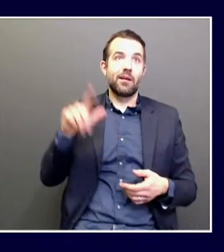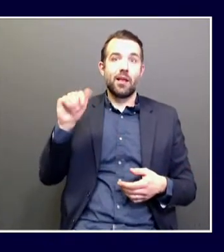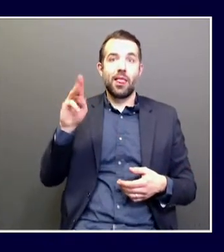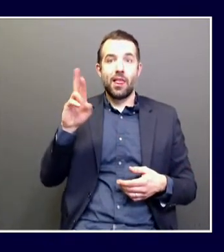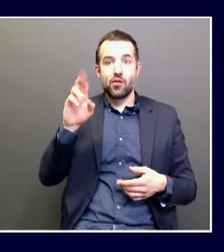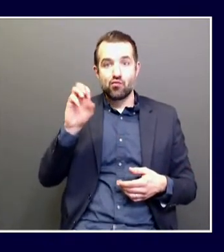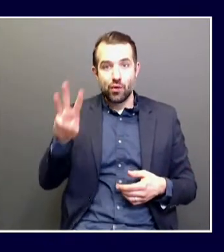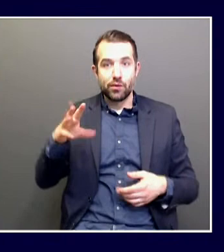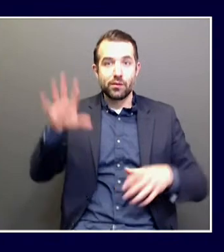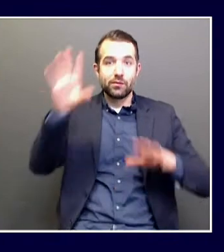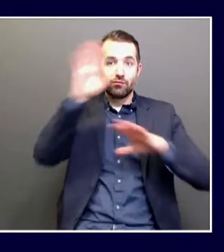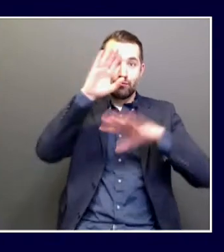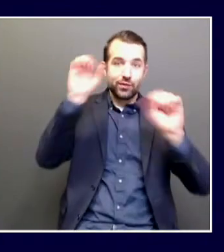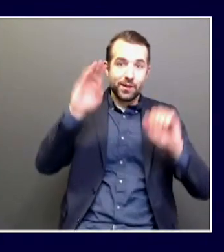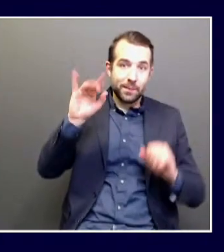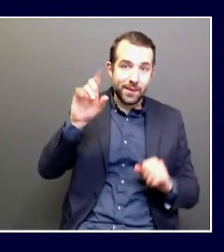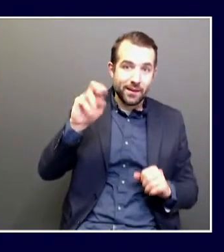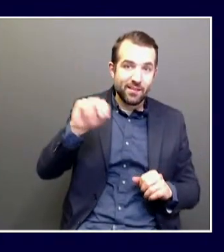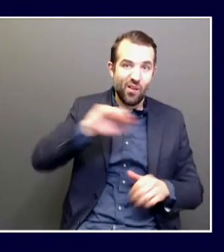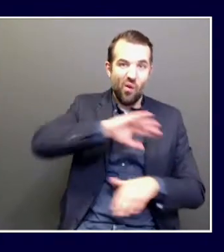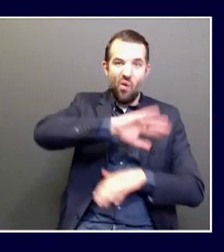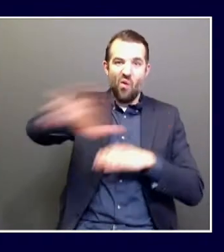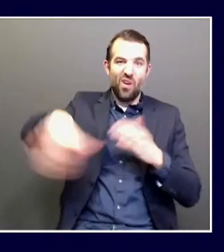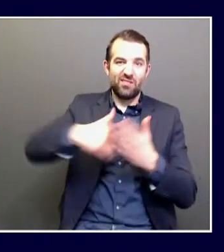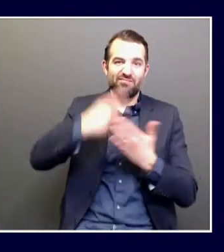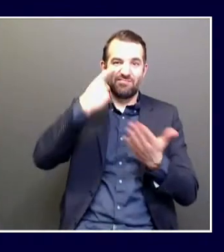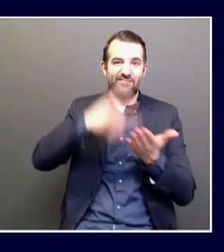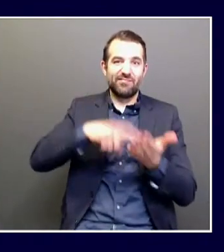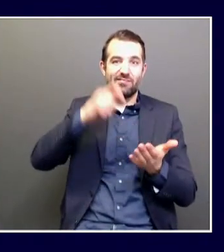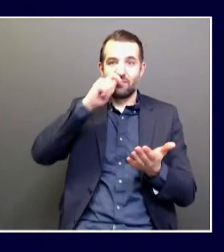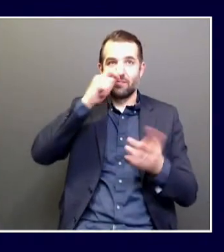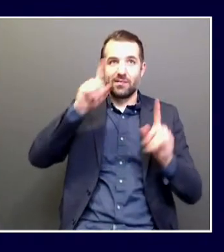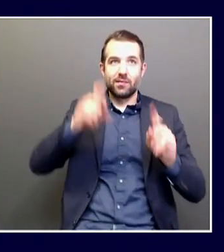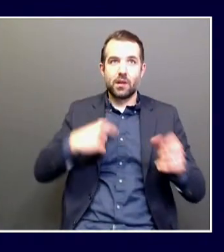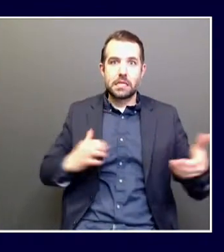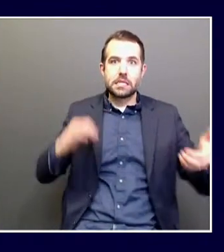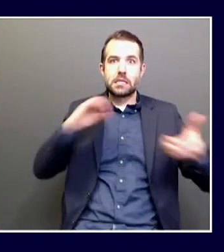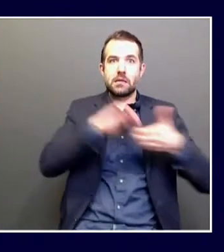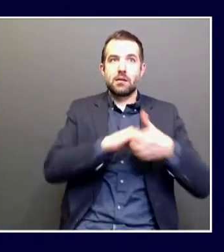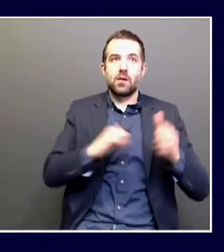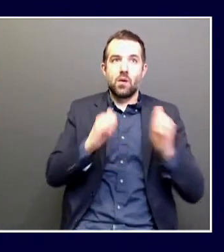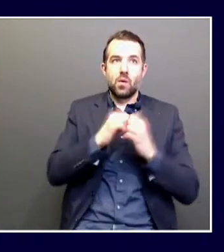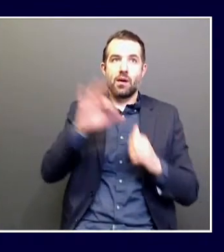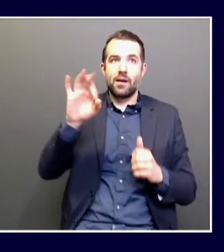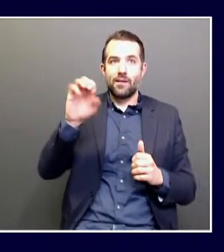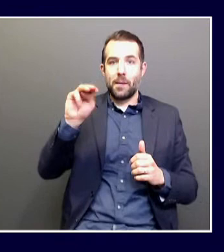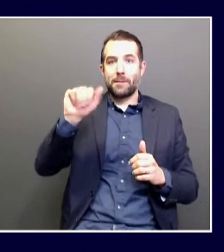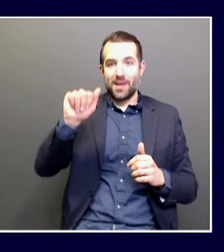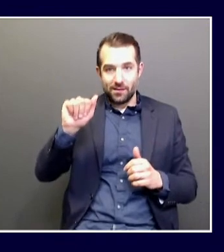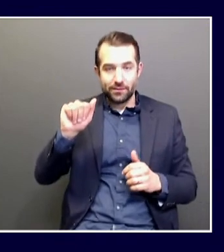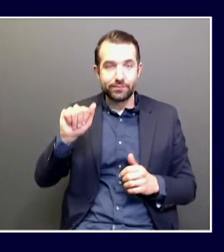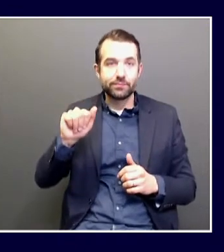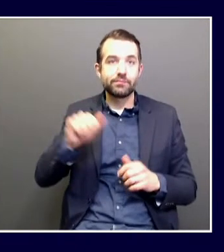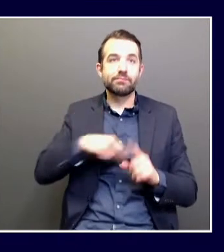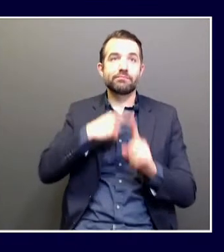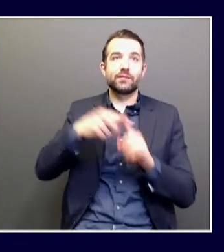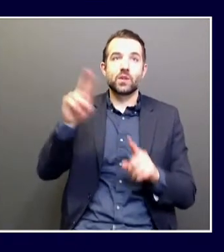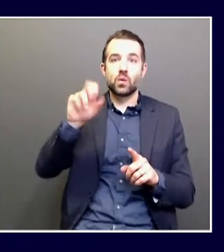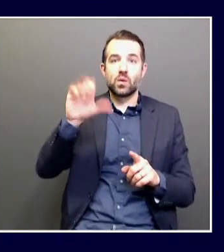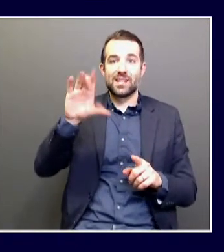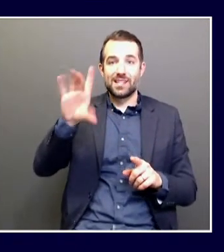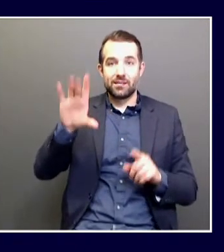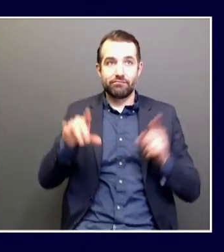there. Chris, we've worked with FEMA as well as the U.S. CDC, both agencies of which are managing these